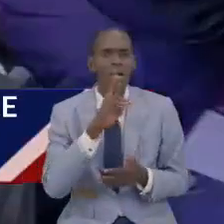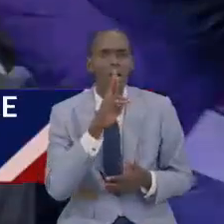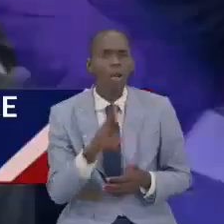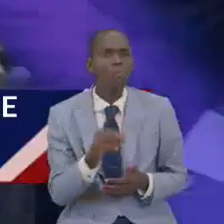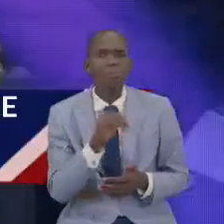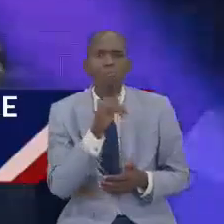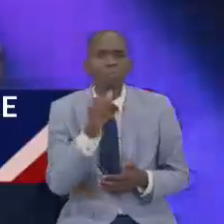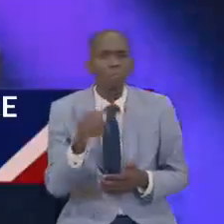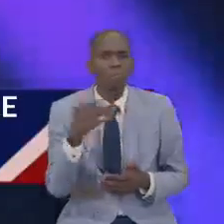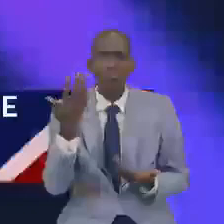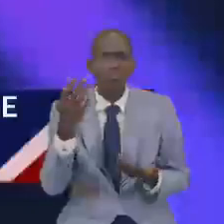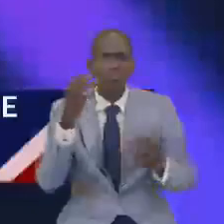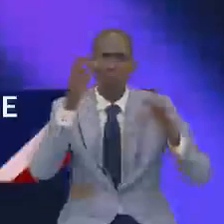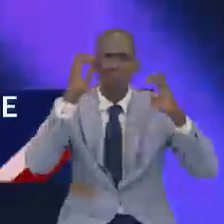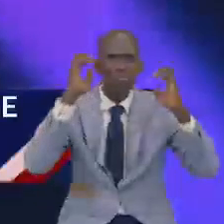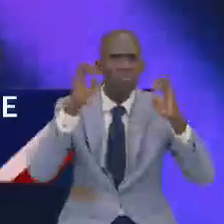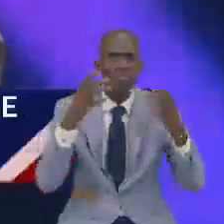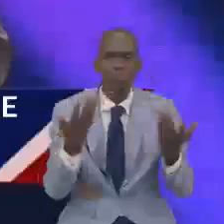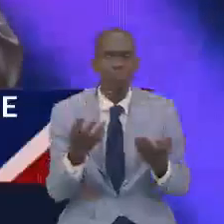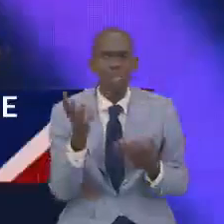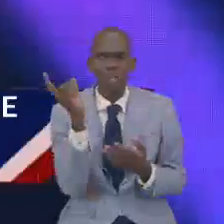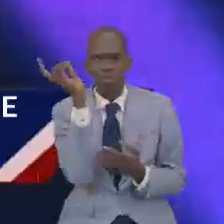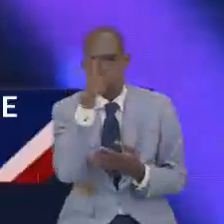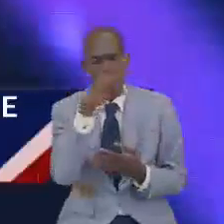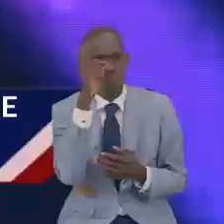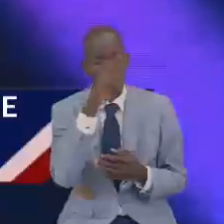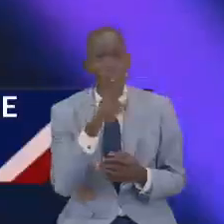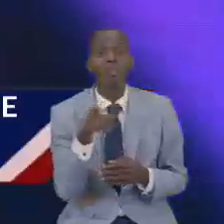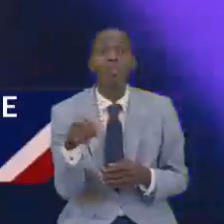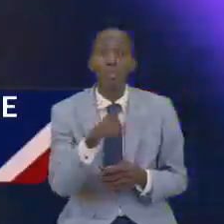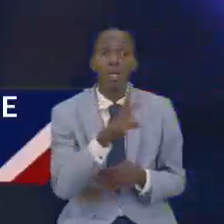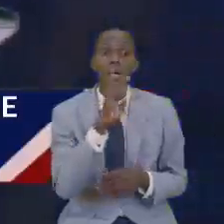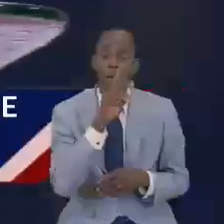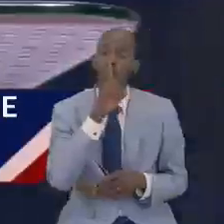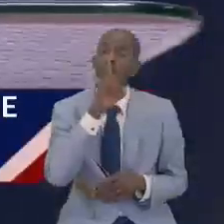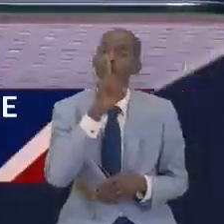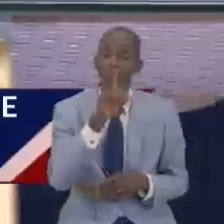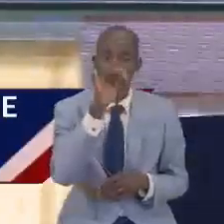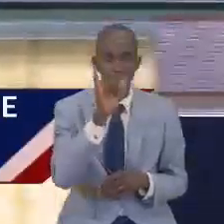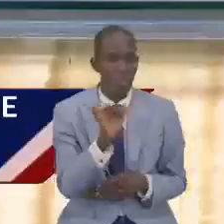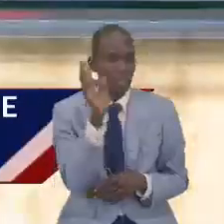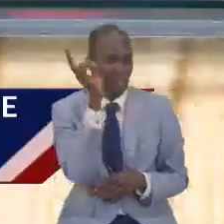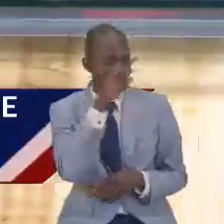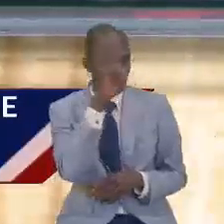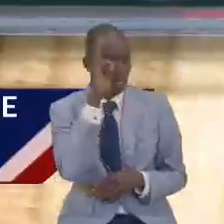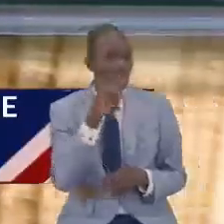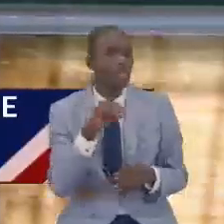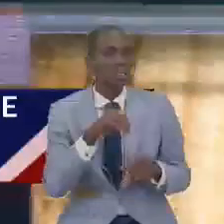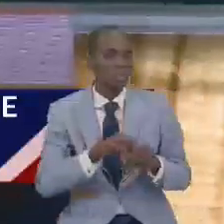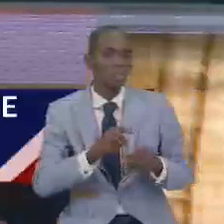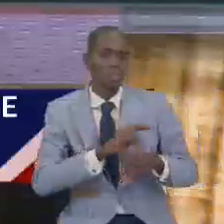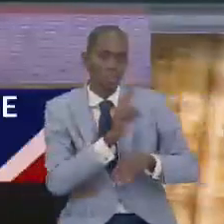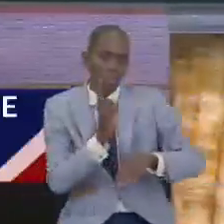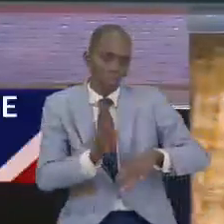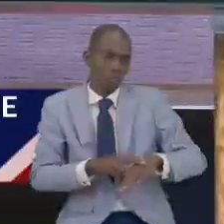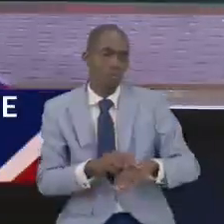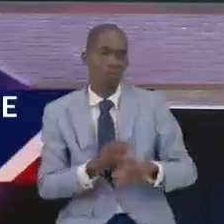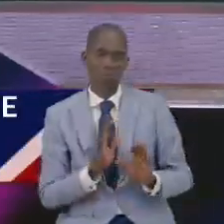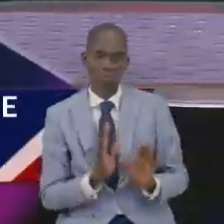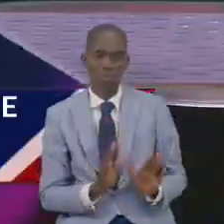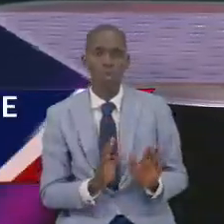telling you. They were ignorant men, naturally. But now they are being with Jesus, and they had exchanged